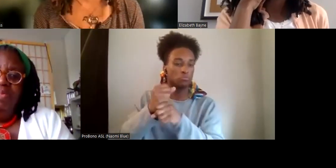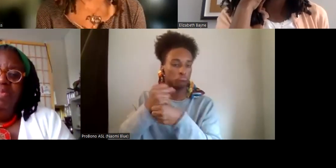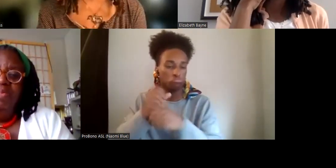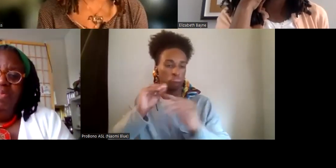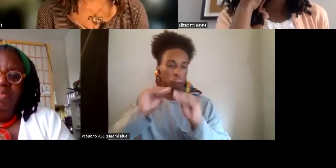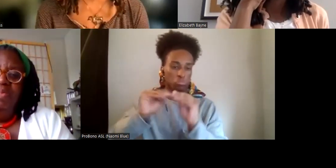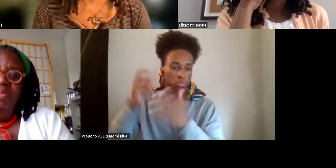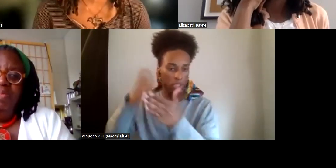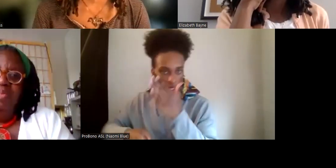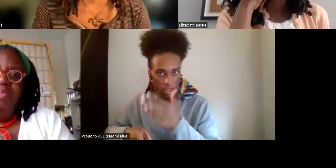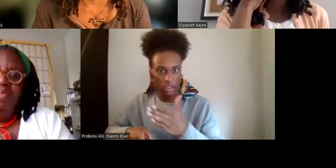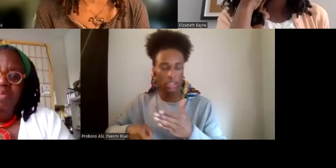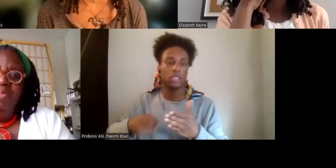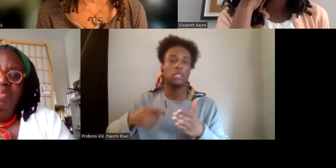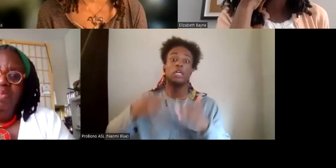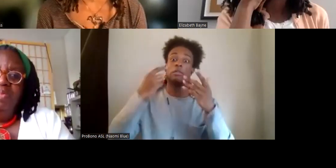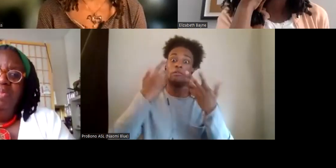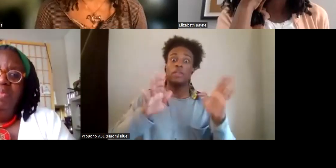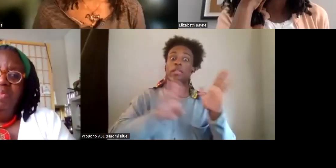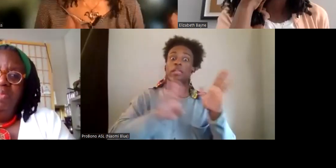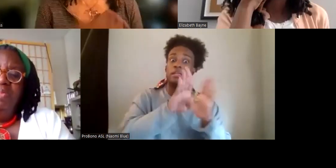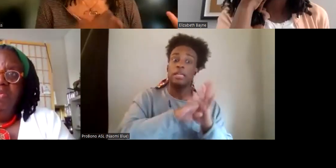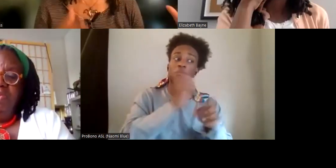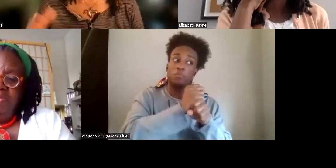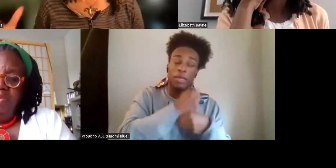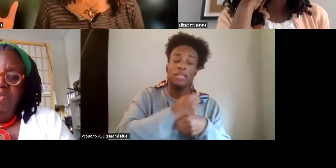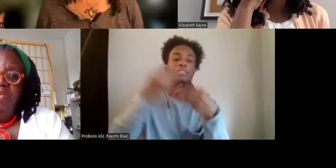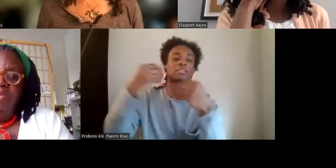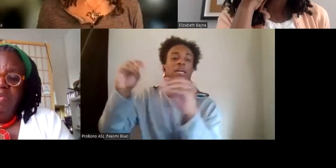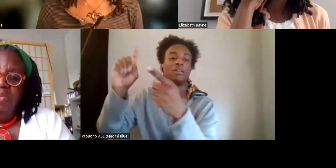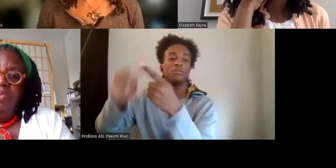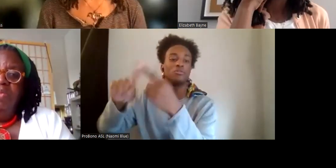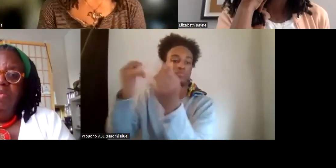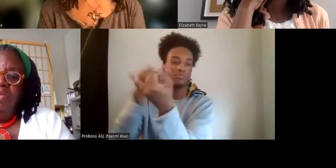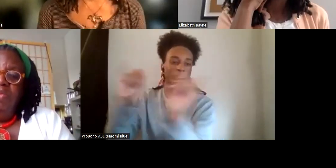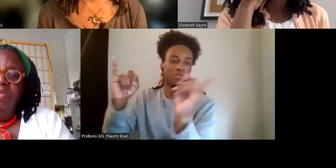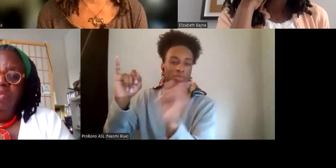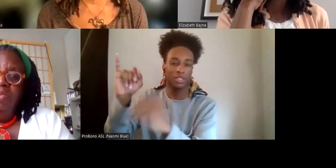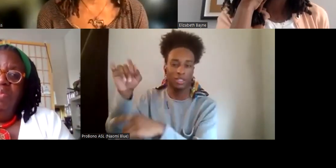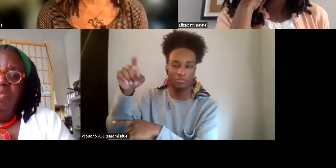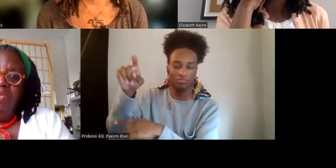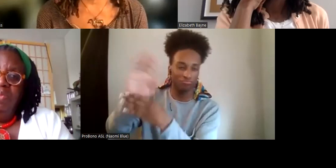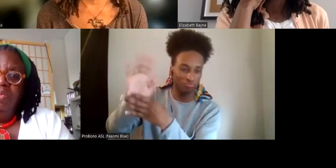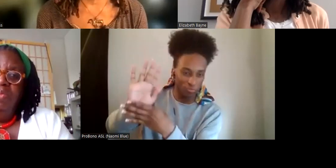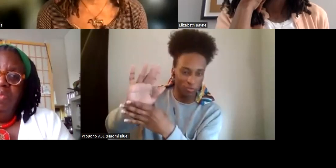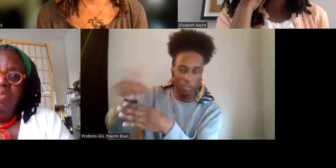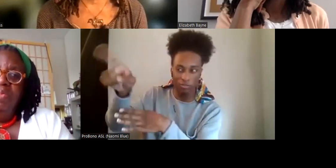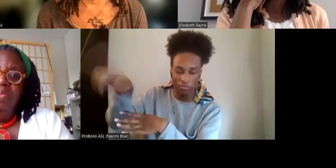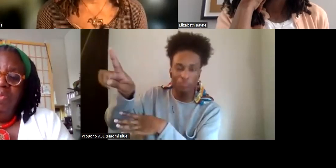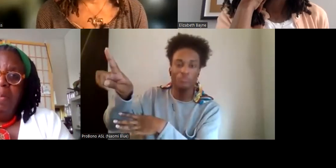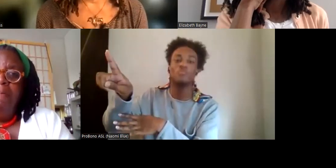able to sell it to independent lens. So it was like those last three were able to get me across the